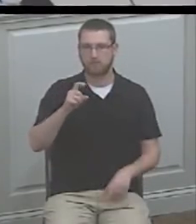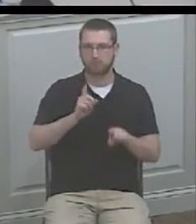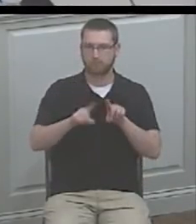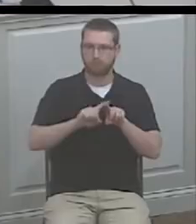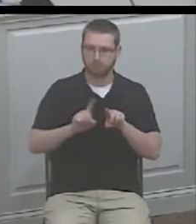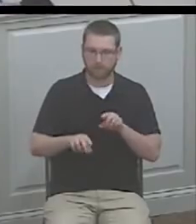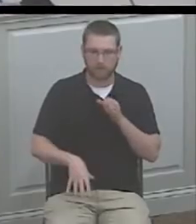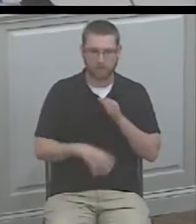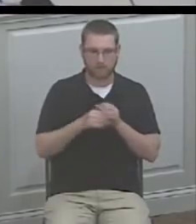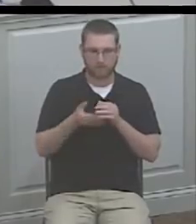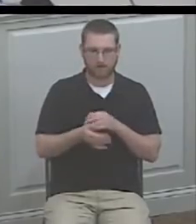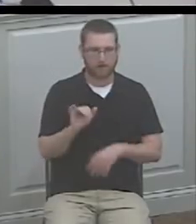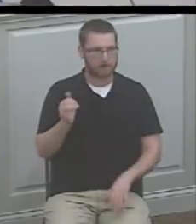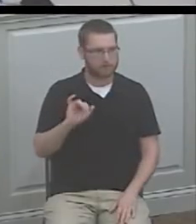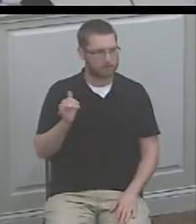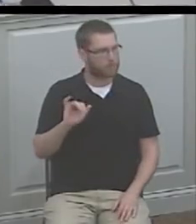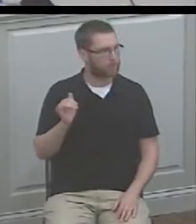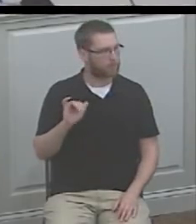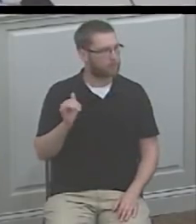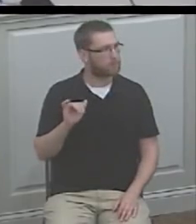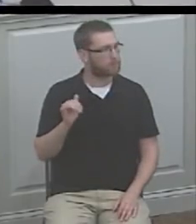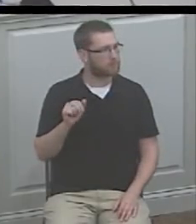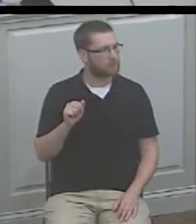also attached, the